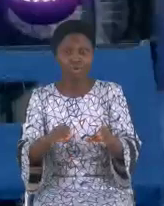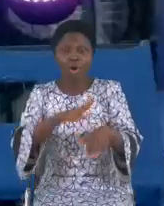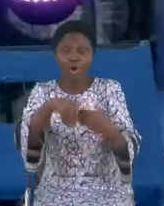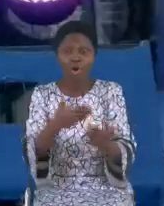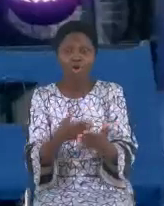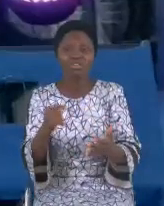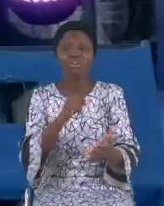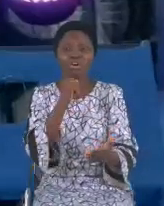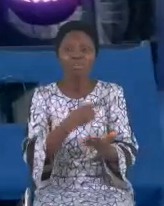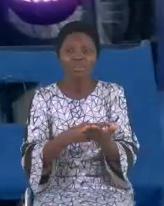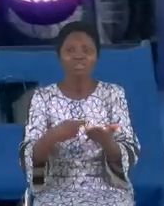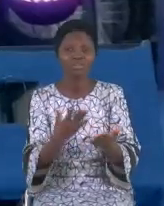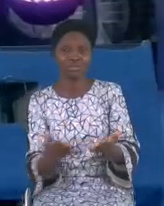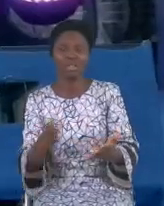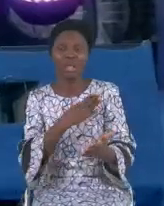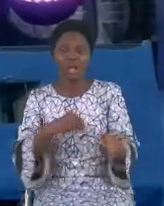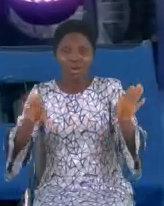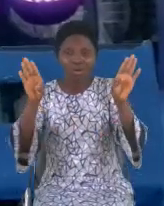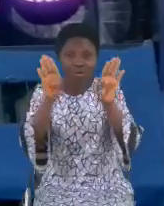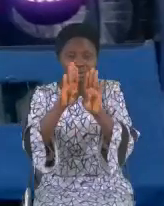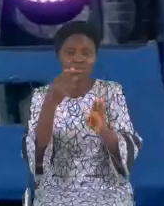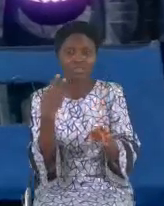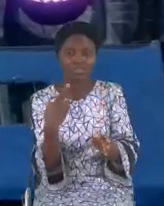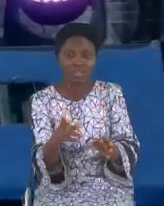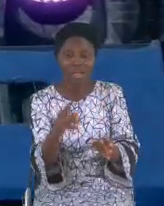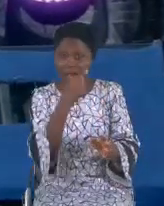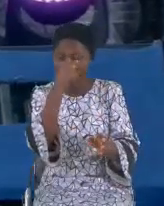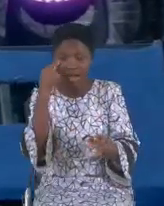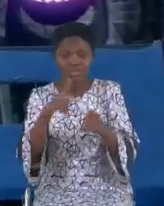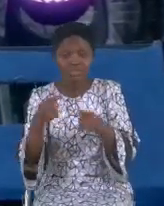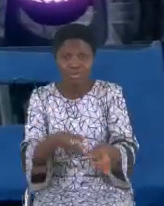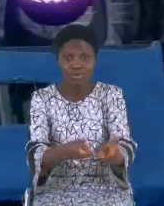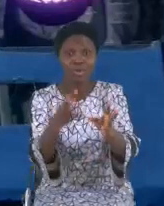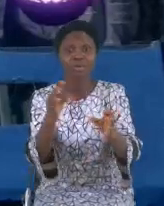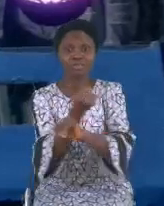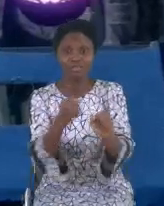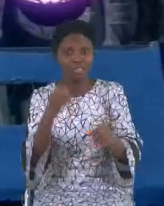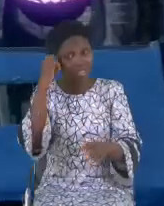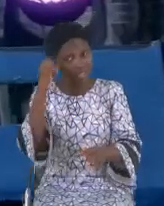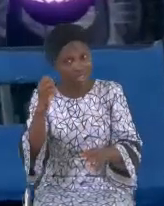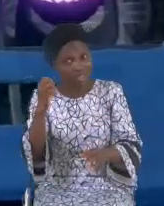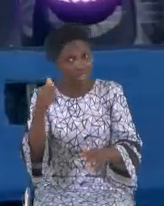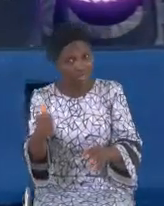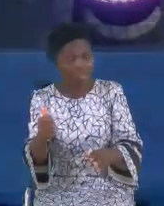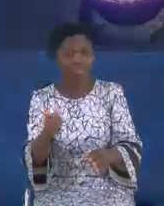eyes to the way of salvation. He is not getting to the kingdom of God, and he says he's looking